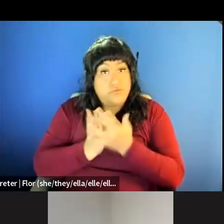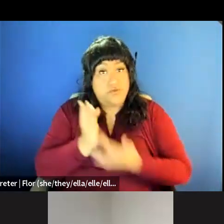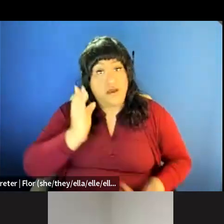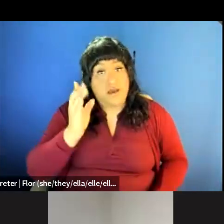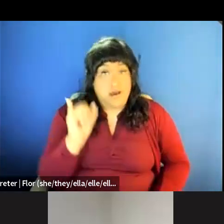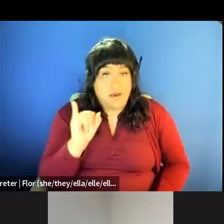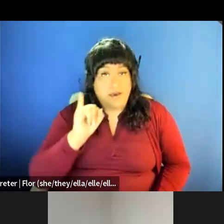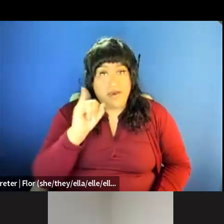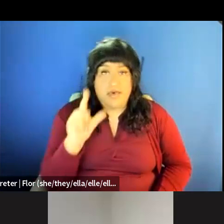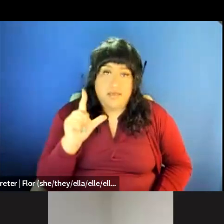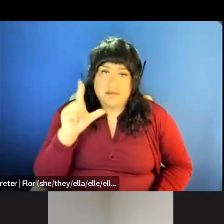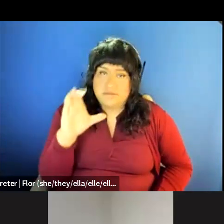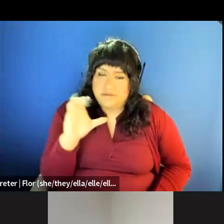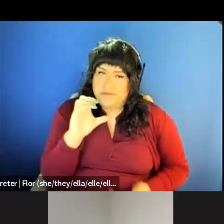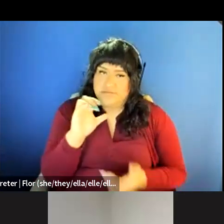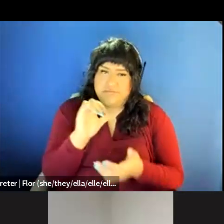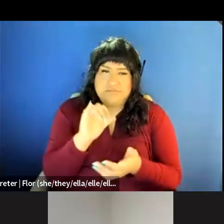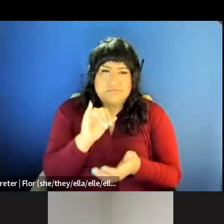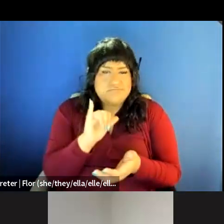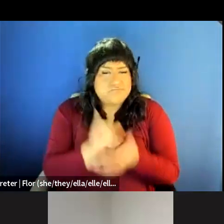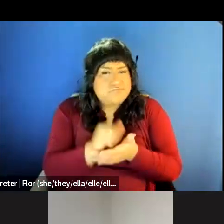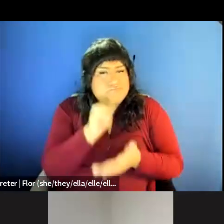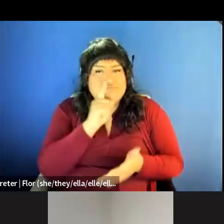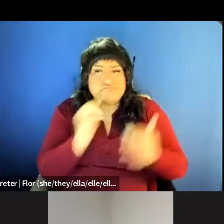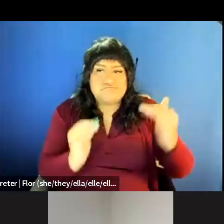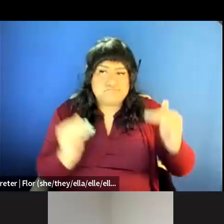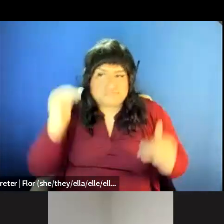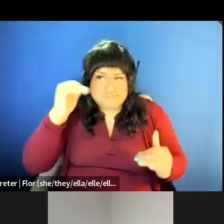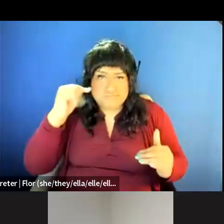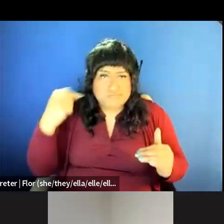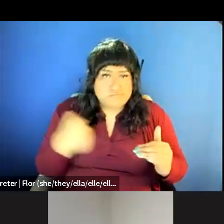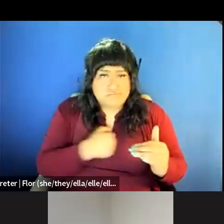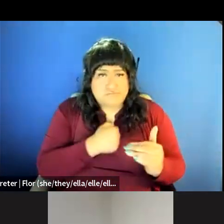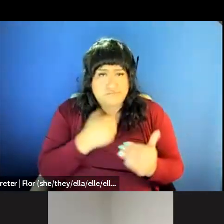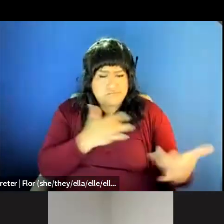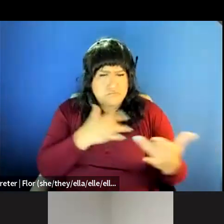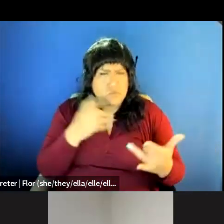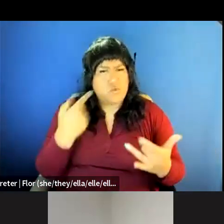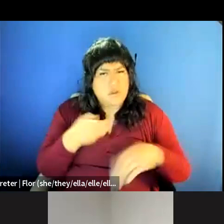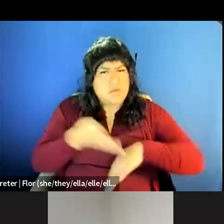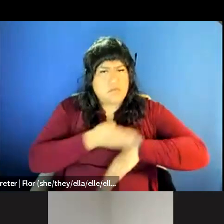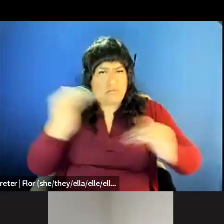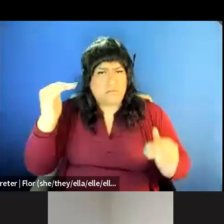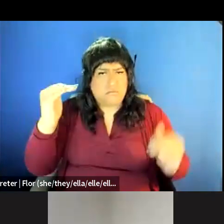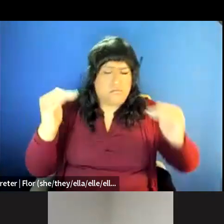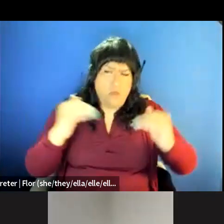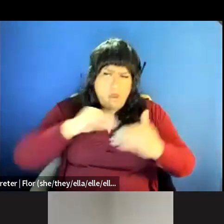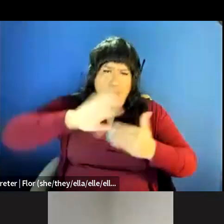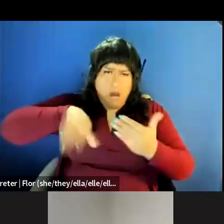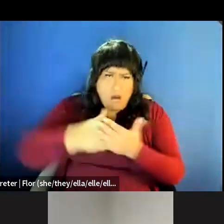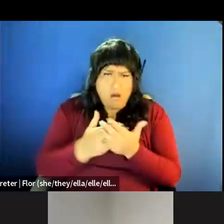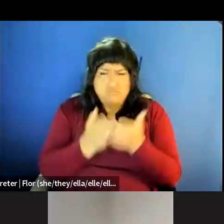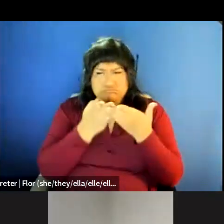not a disparity that we should worry about. It's actually something we're improving. And it was all white researchers that said this, right? So, you